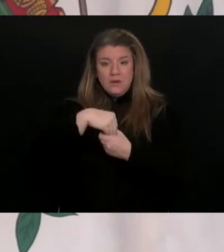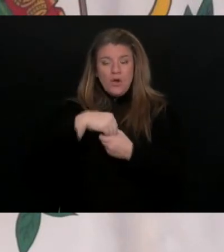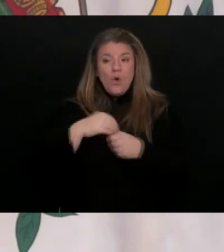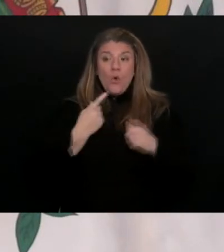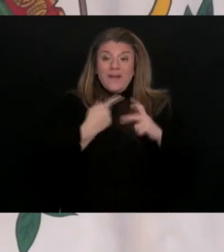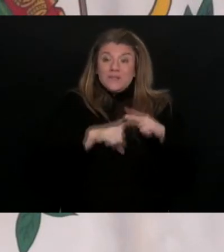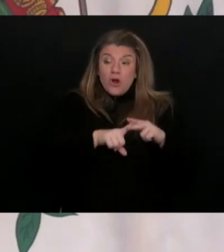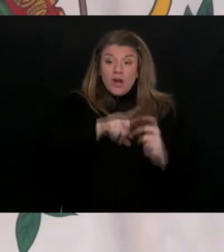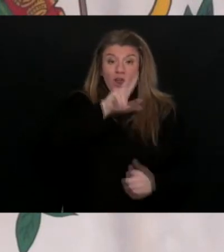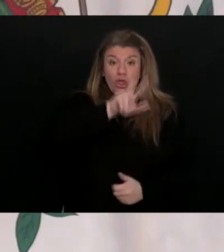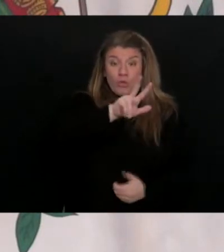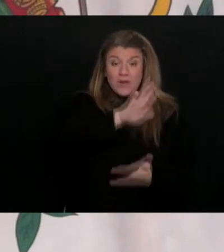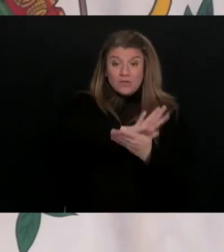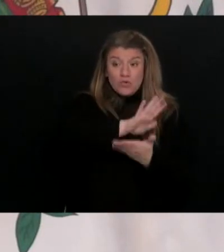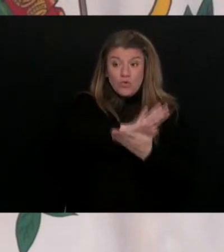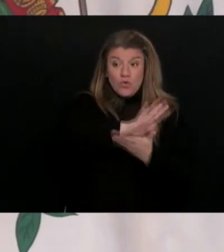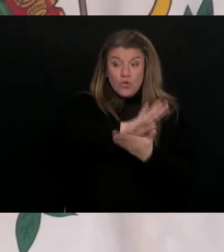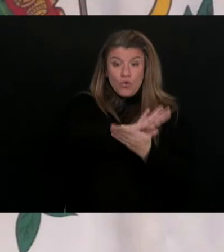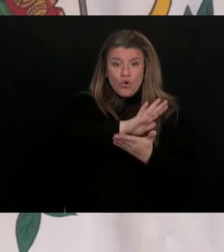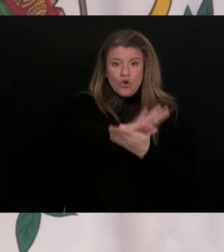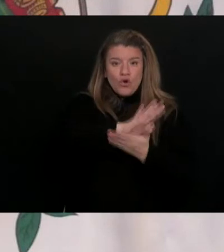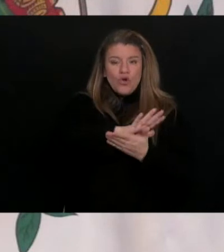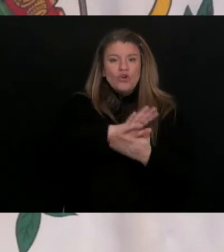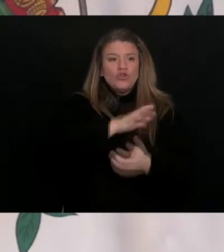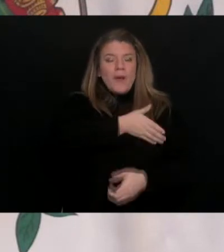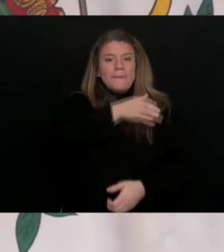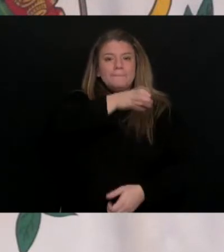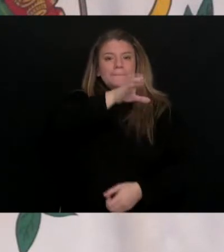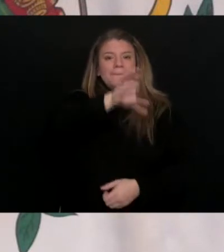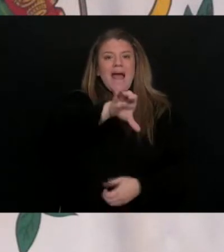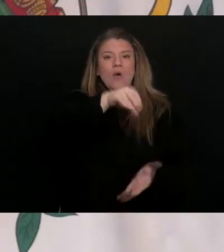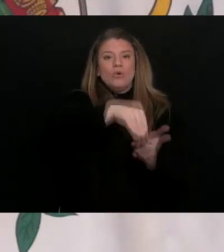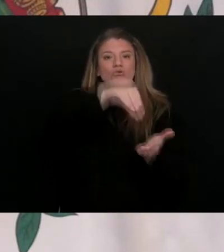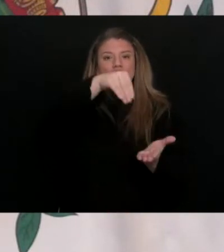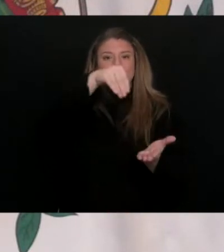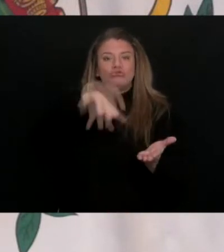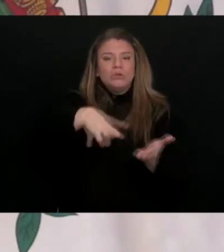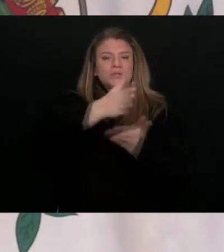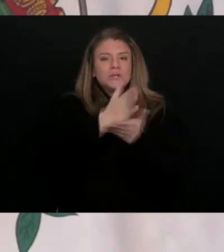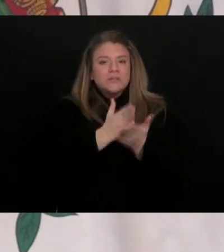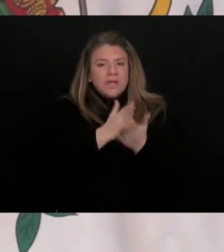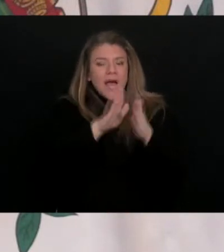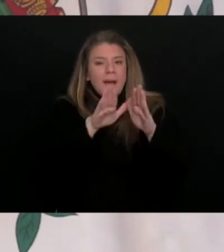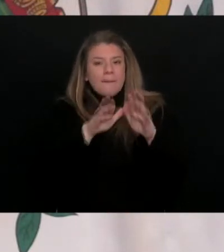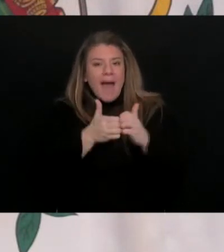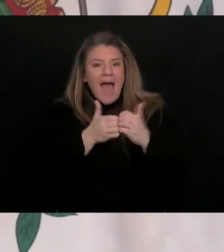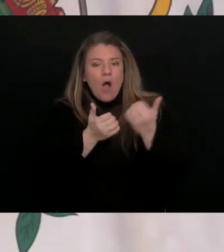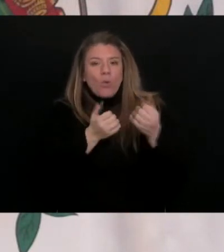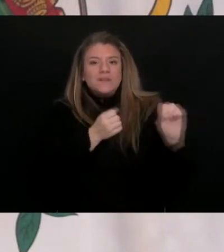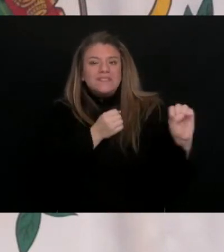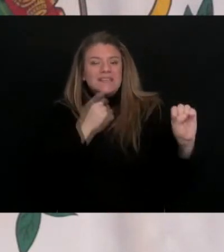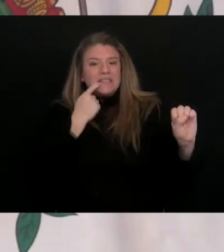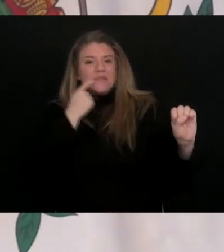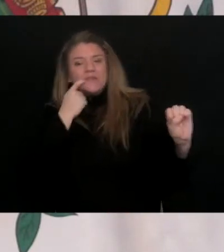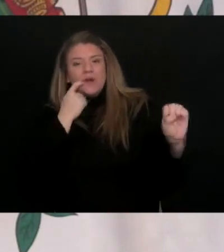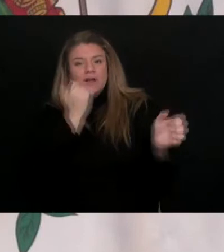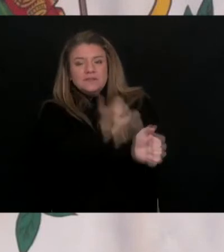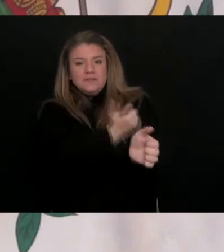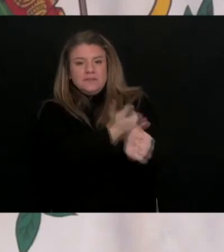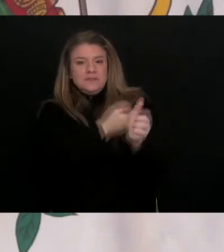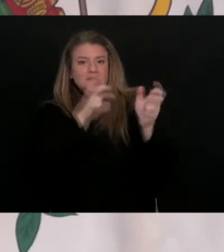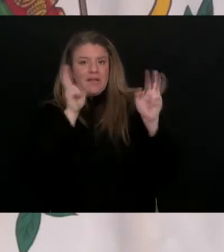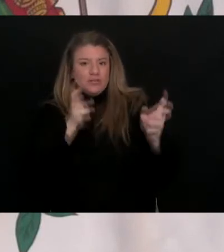schools to empower students to some way resist this opioid and substance abuse,